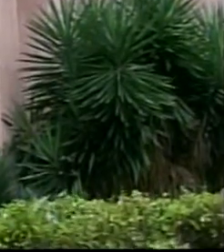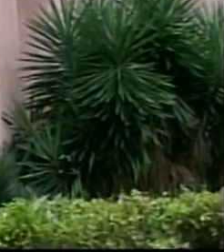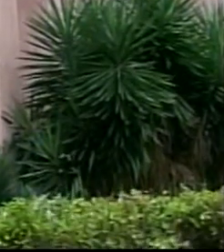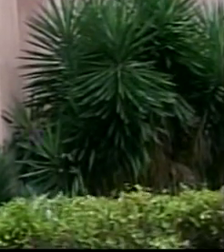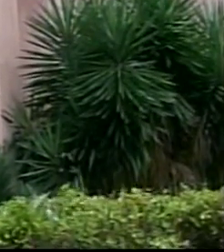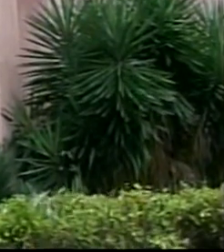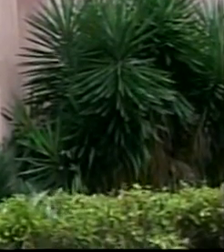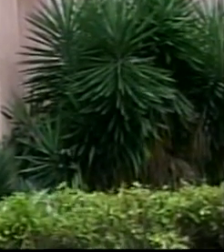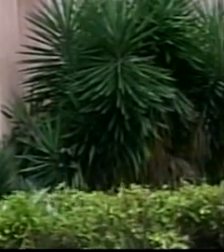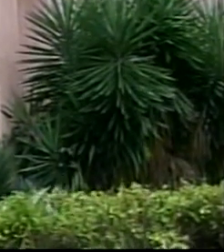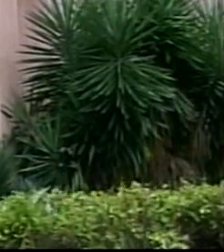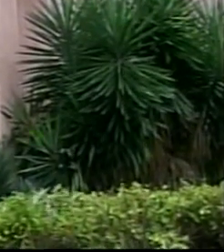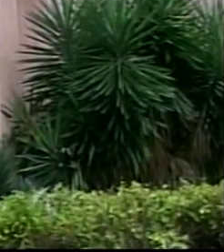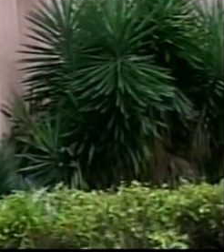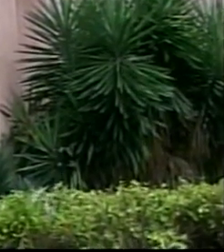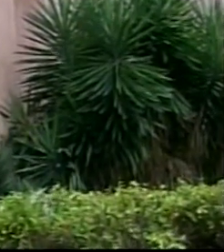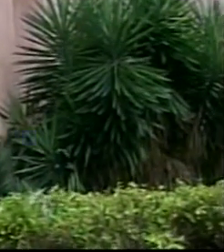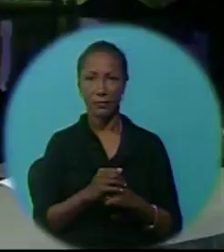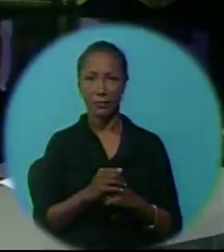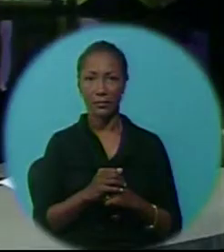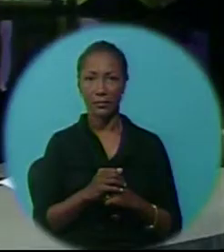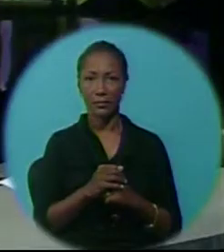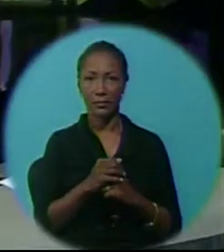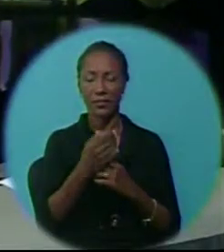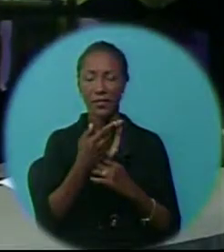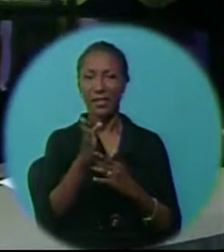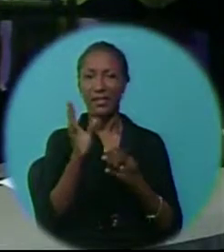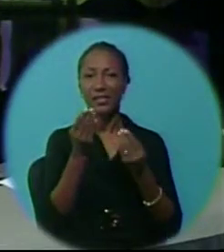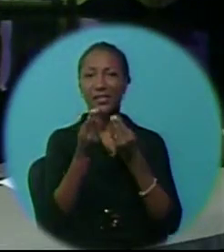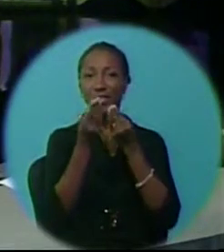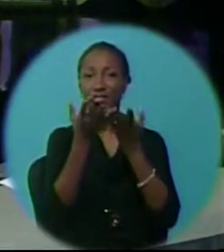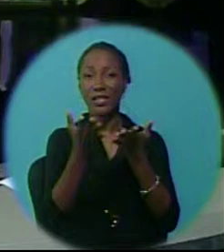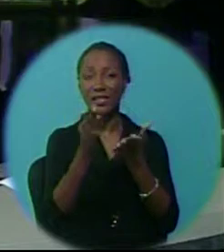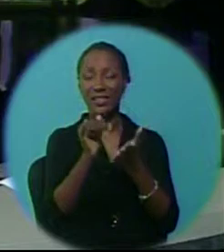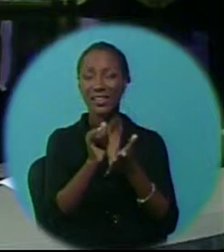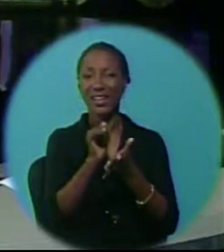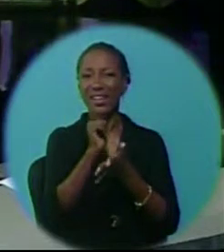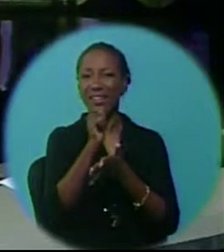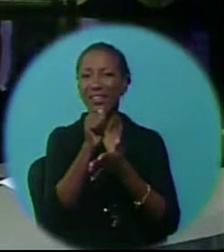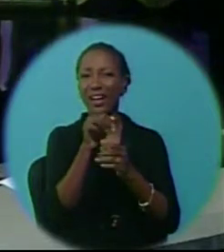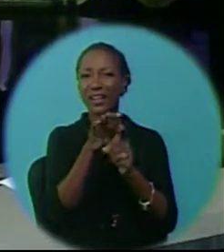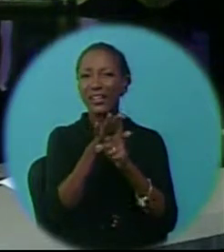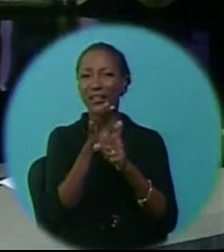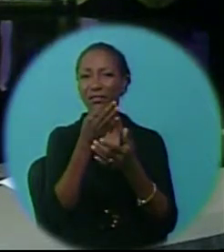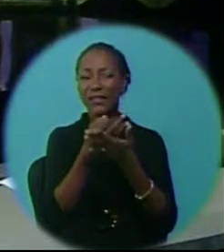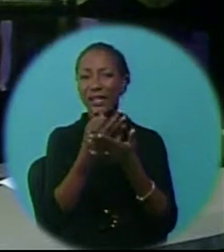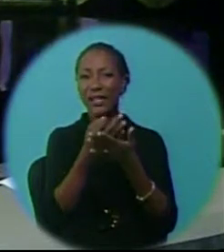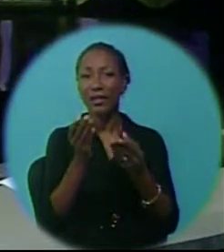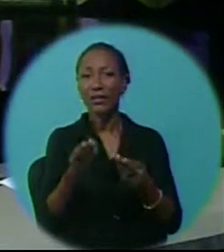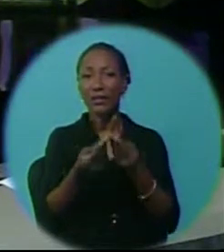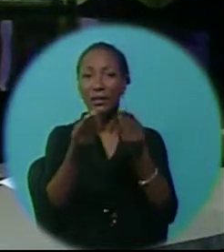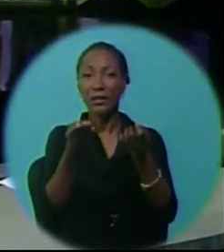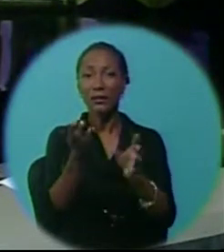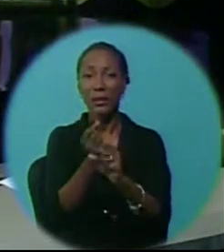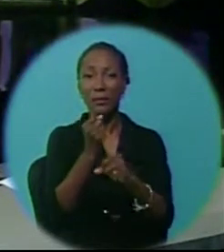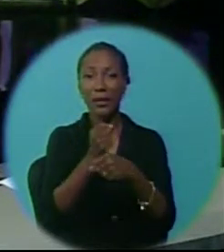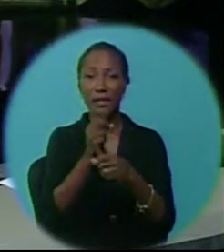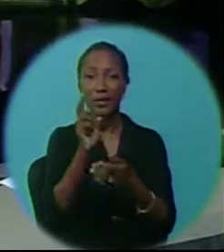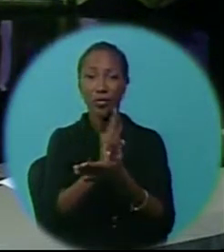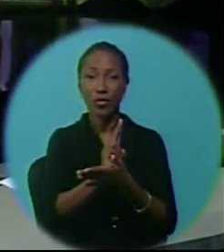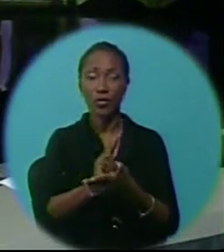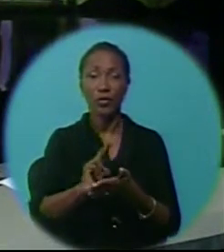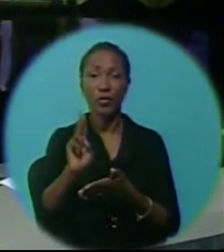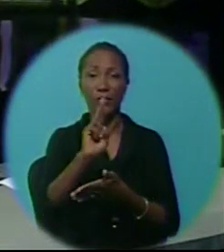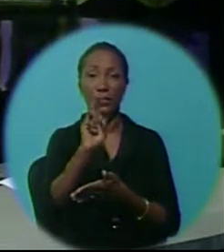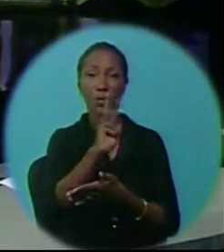436-6870. Ryan Broom, CBC News. There's a suggestion that not enough of a financial contribution is being made to the University